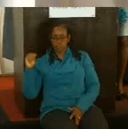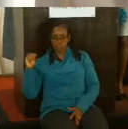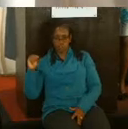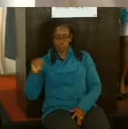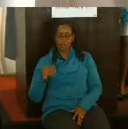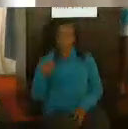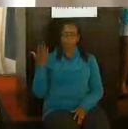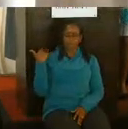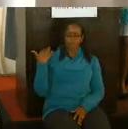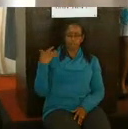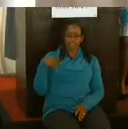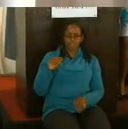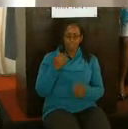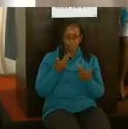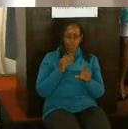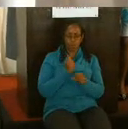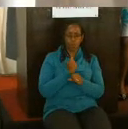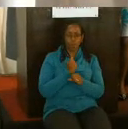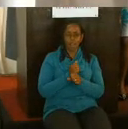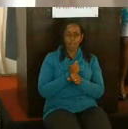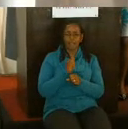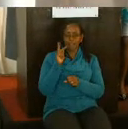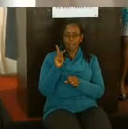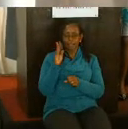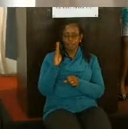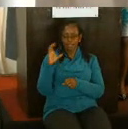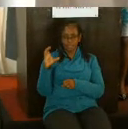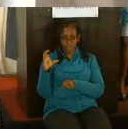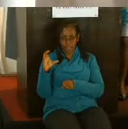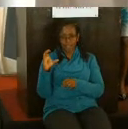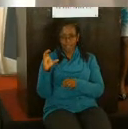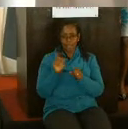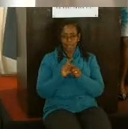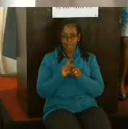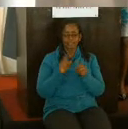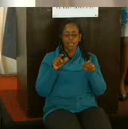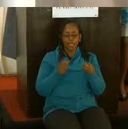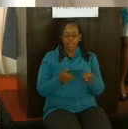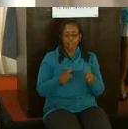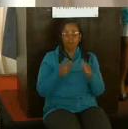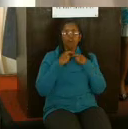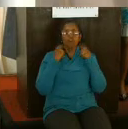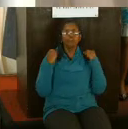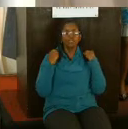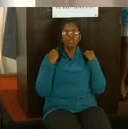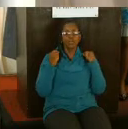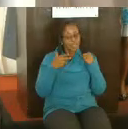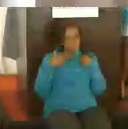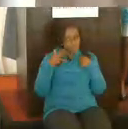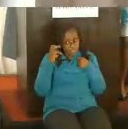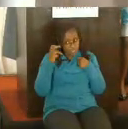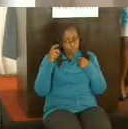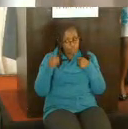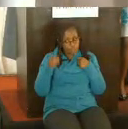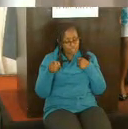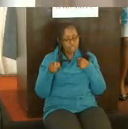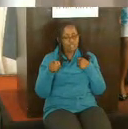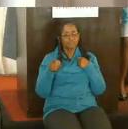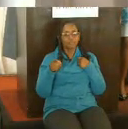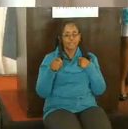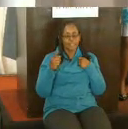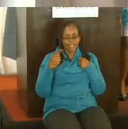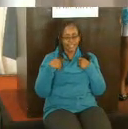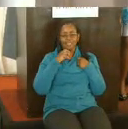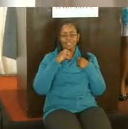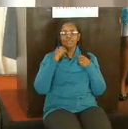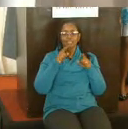previously she worked for the Kenya Broadcasting Corporation as a radio host I have listened to that recording it really